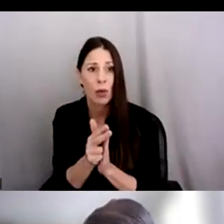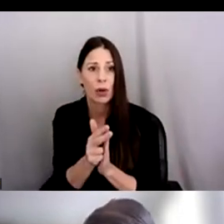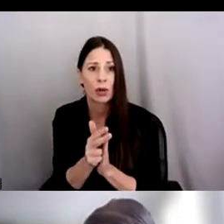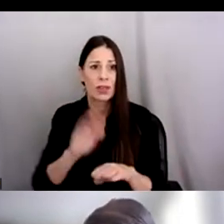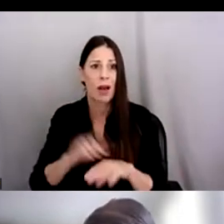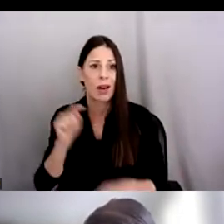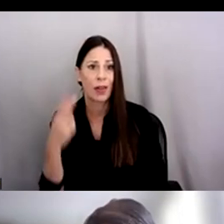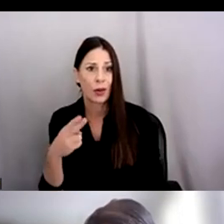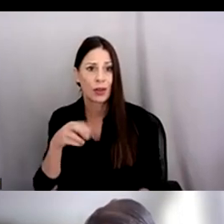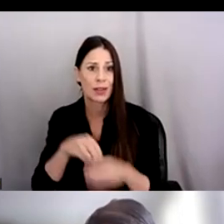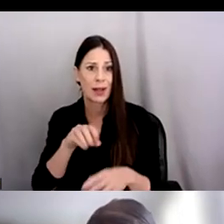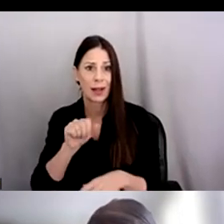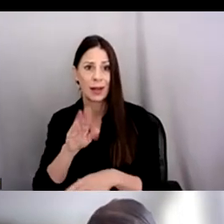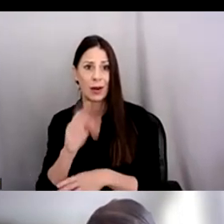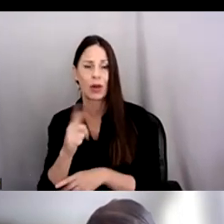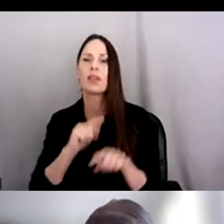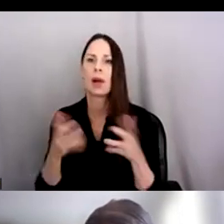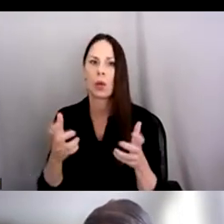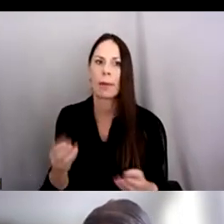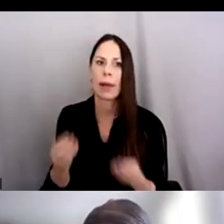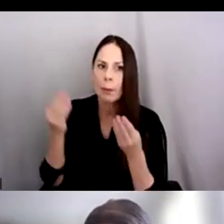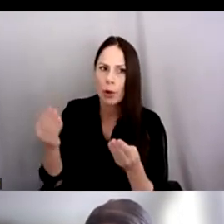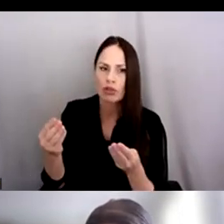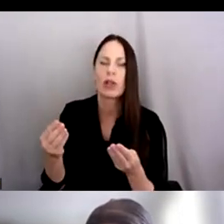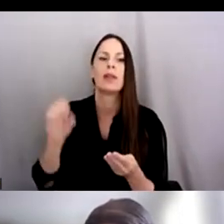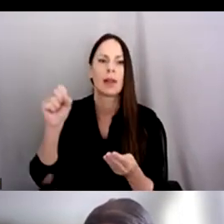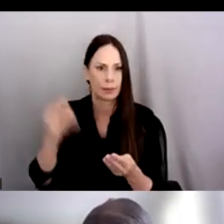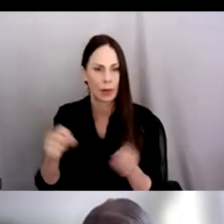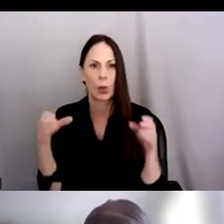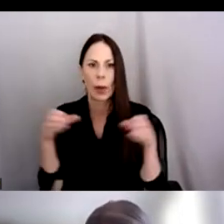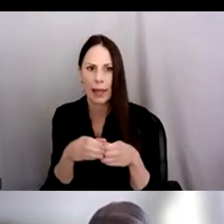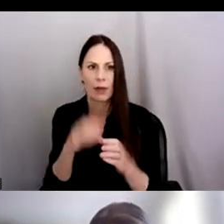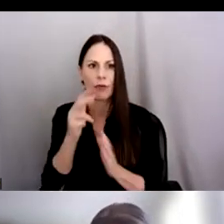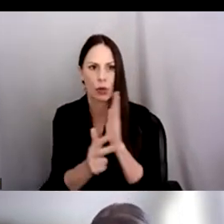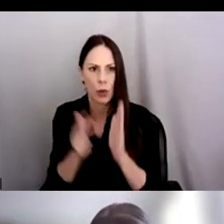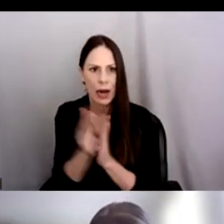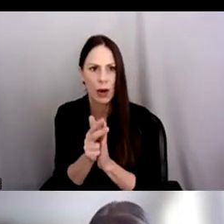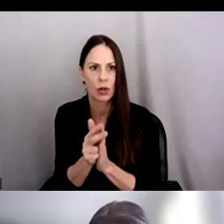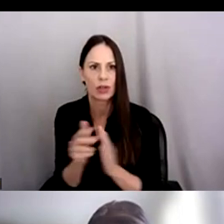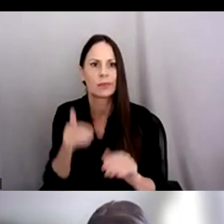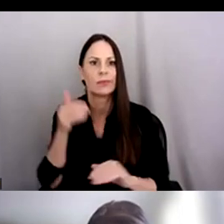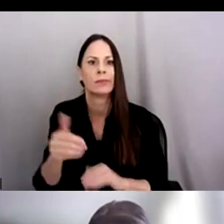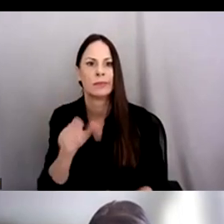a motion that we do meet for 3 hours in August to at least look and finish the report.